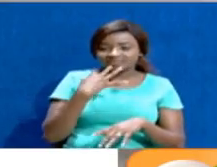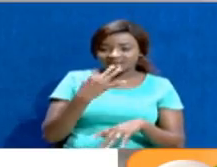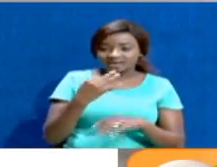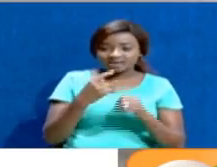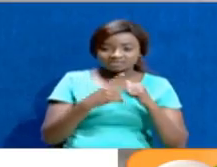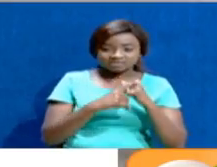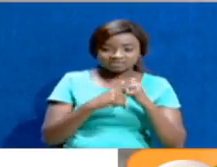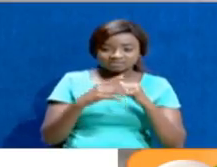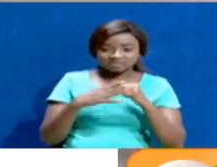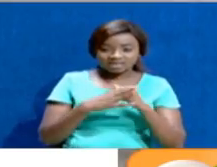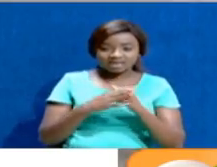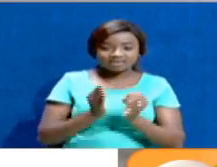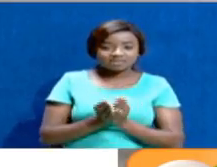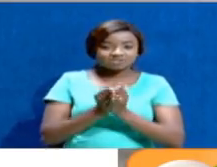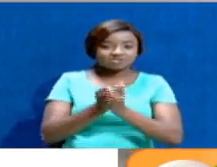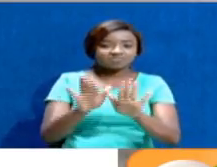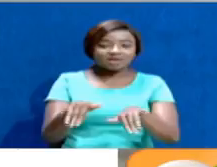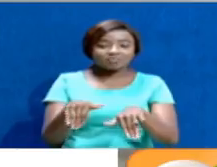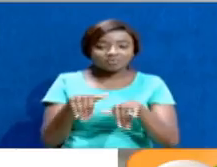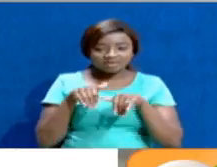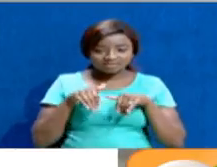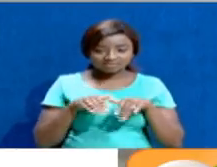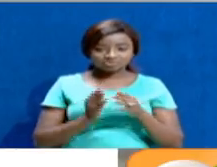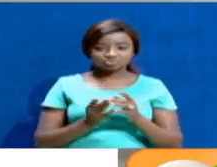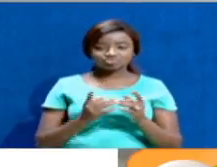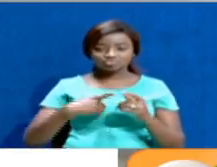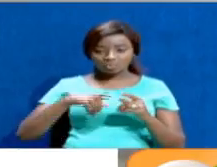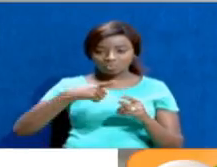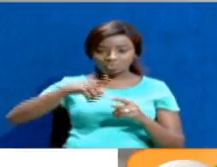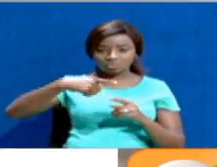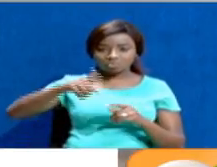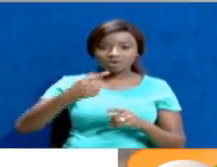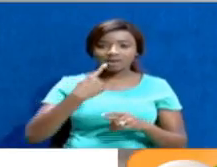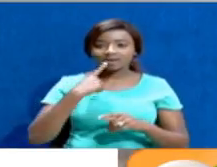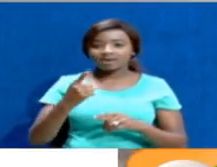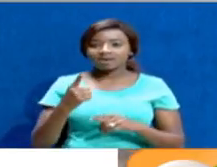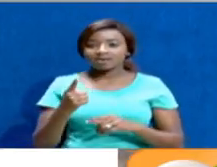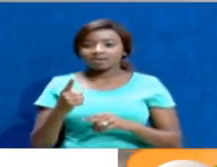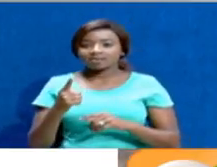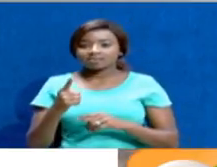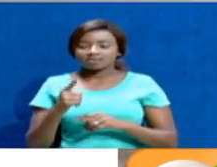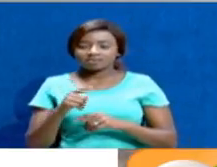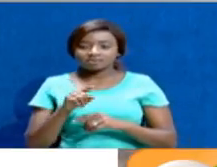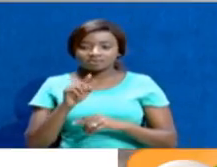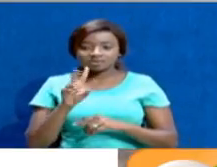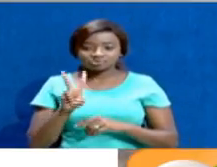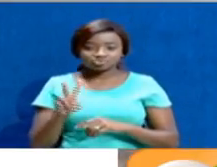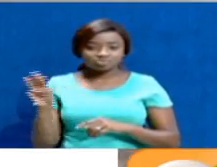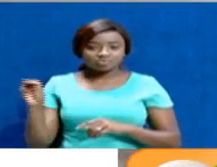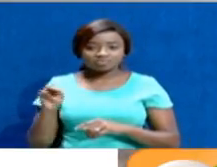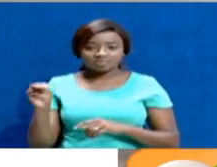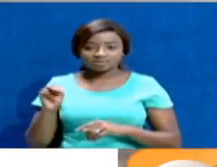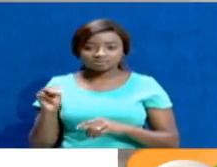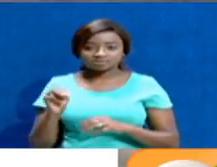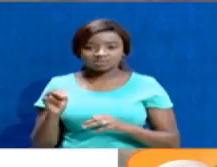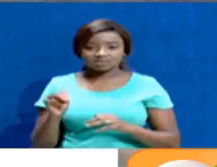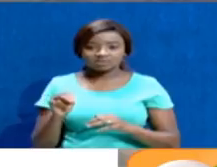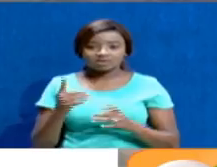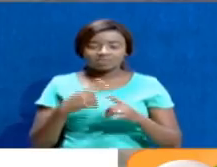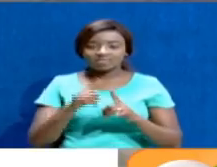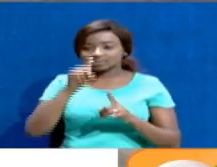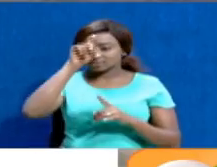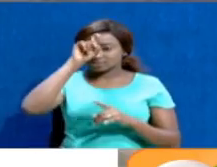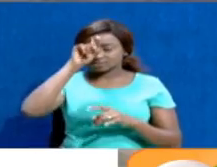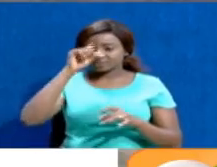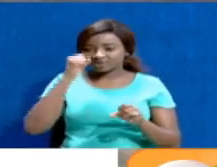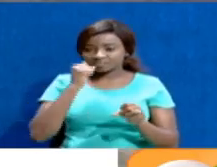stuck in a tailback waiting to pass through the 193-kilometer canal on either side of the blockage. Egyptian officials